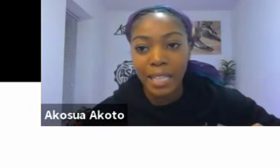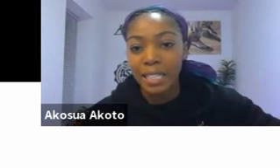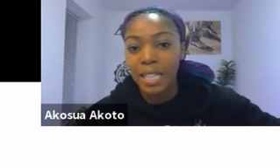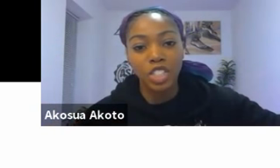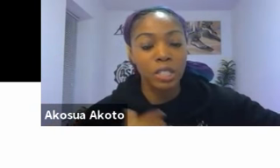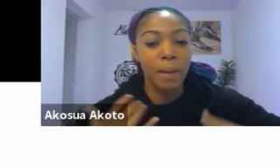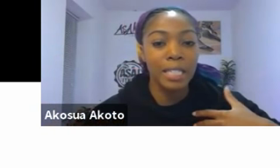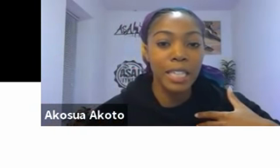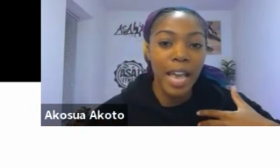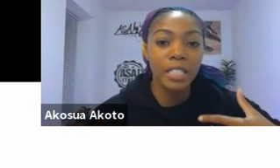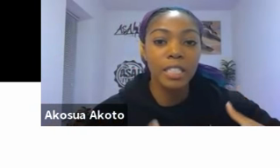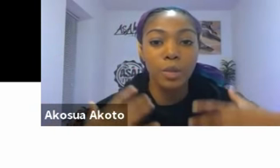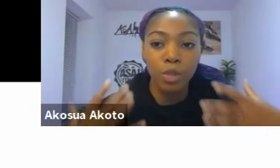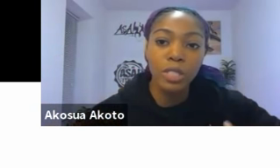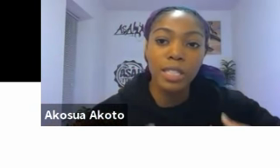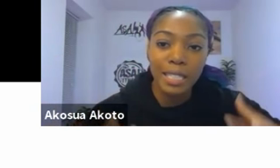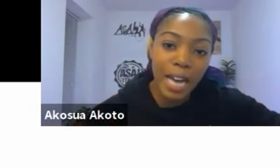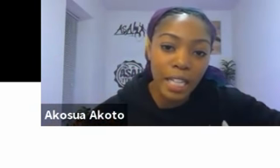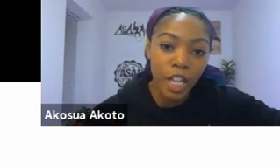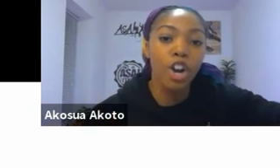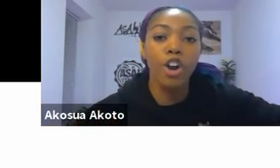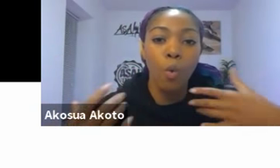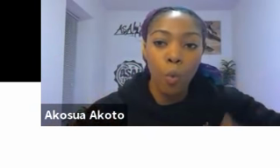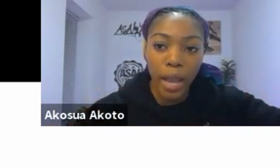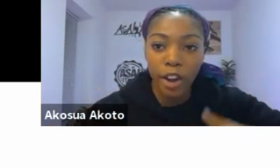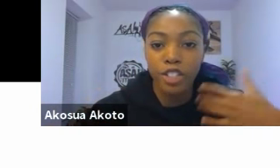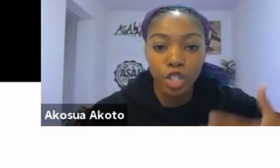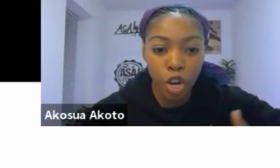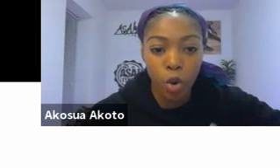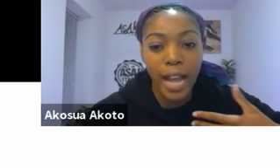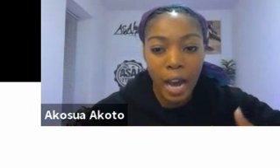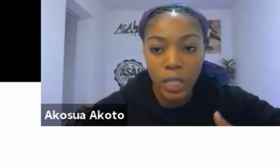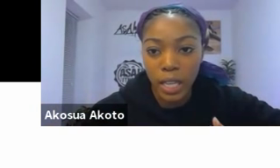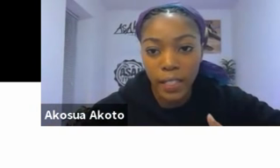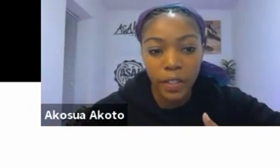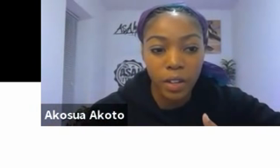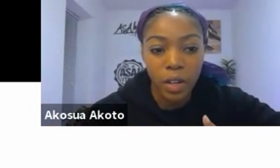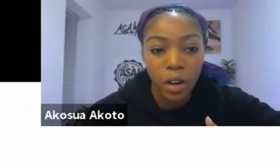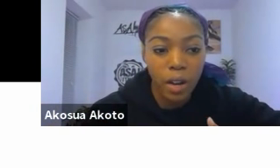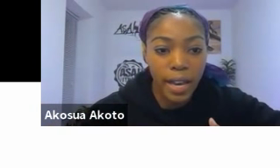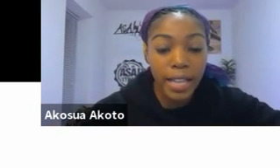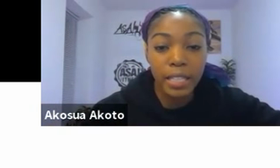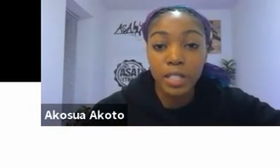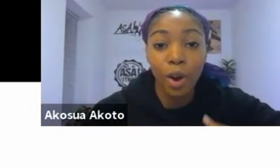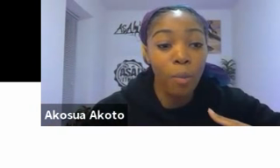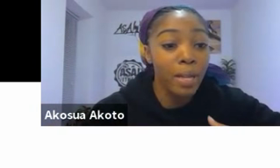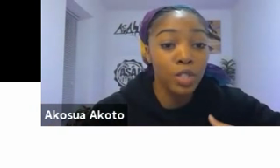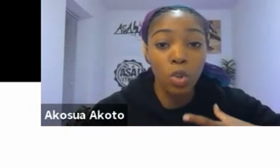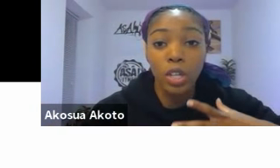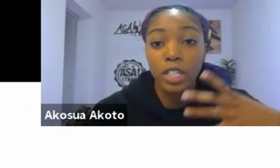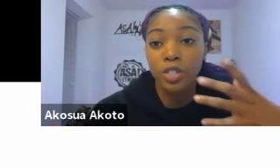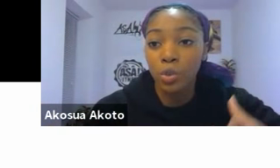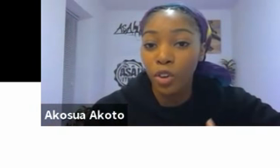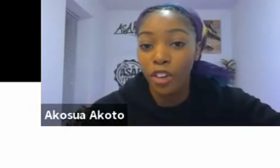steps back, that's not just by chance. The music is telling her where to go and how to get there. Okay, and this is all